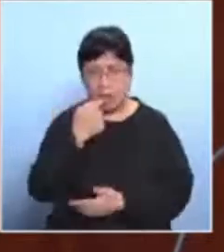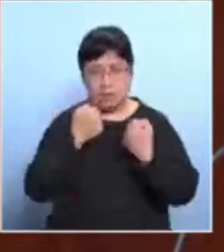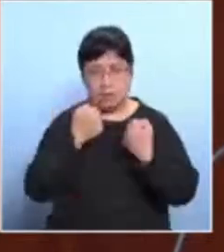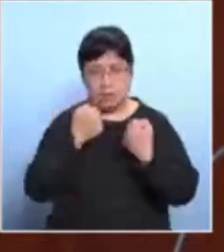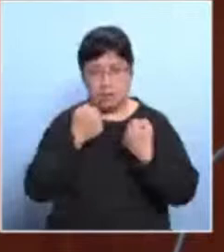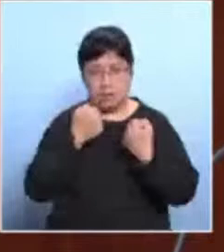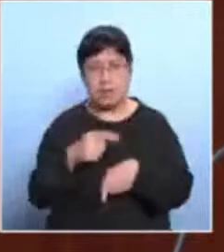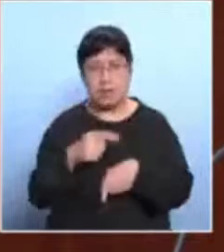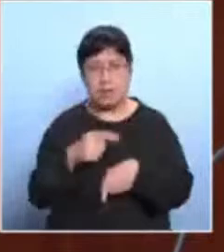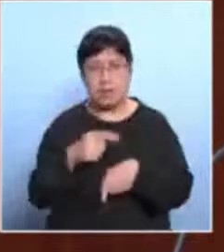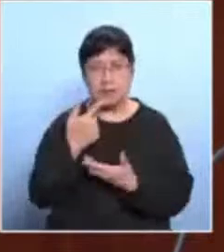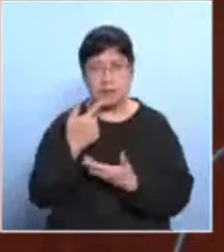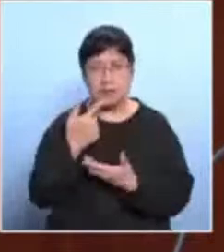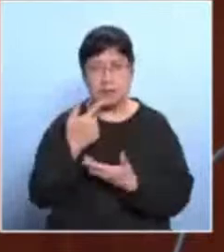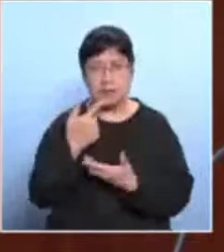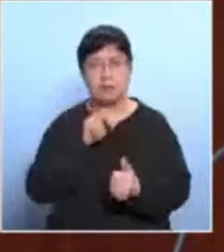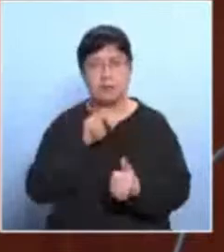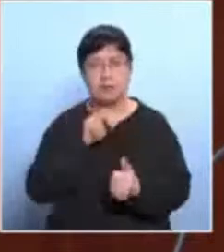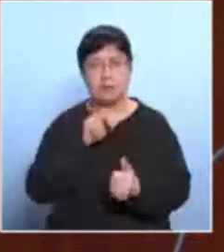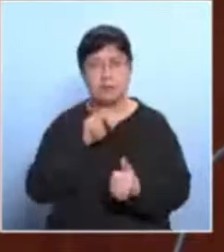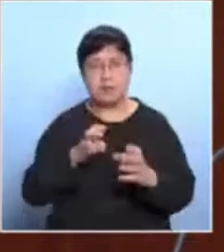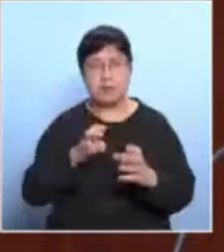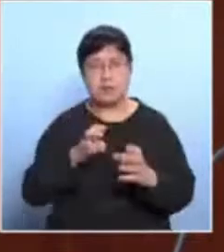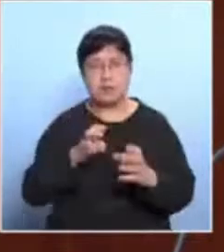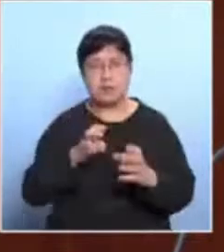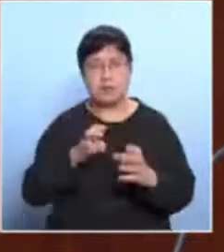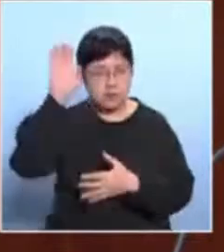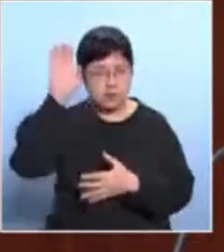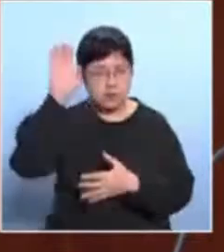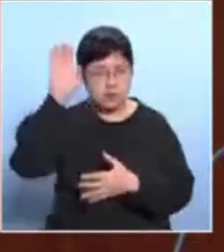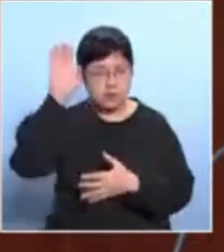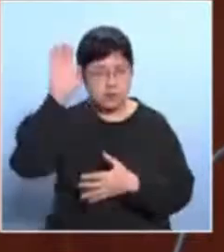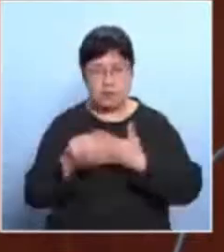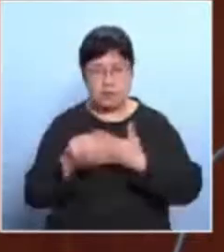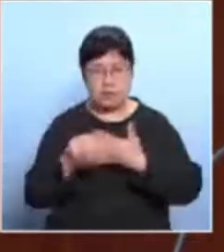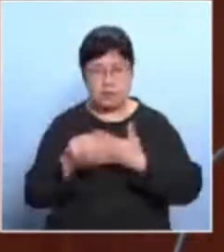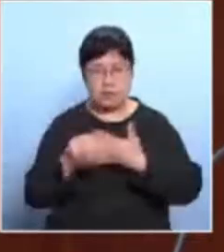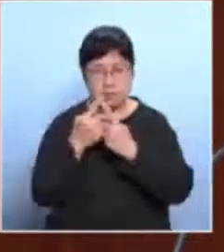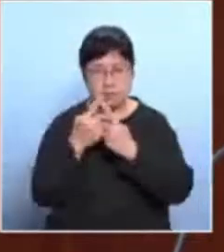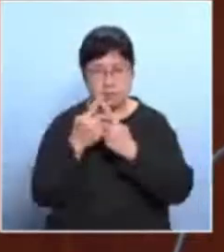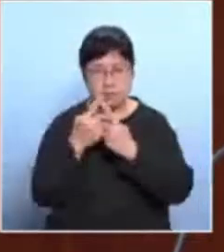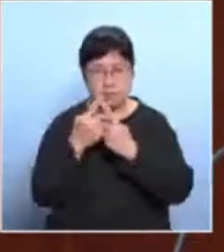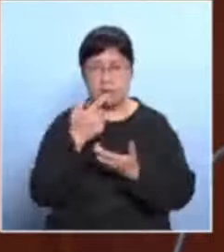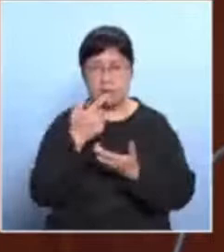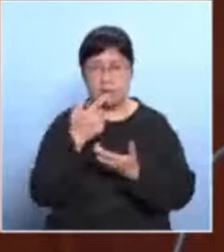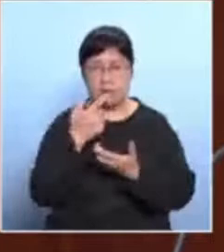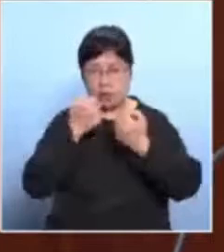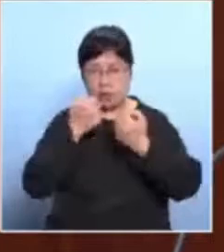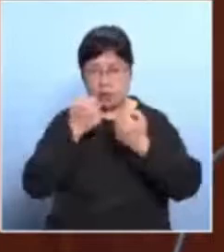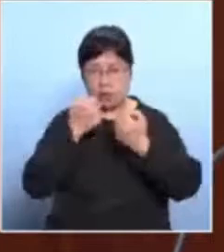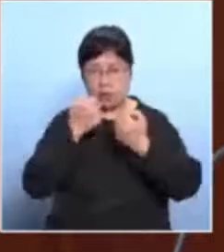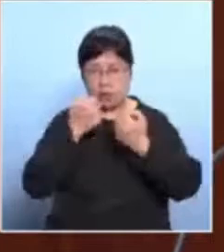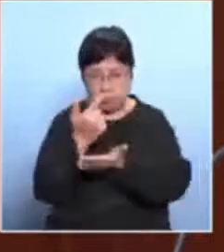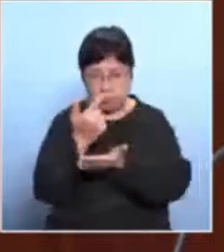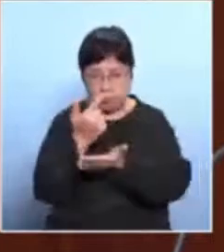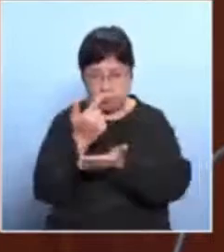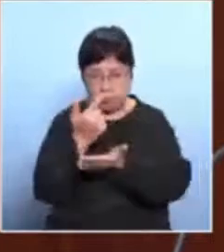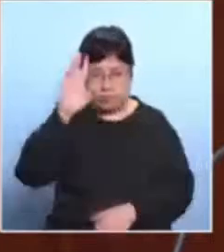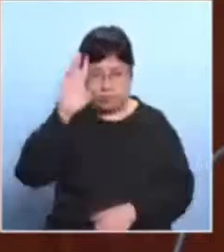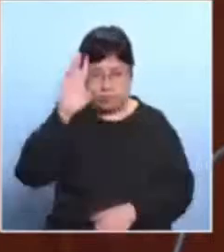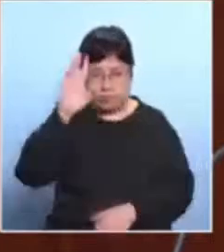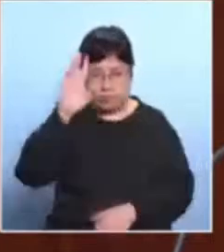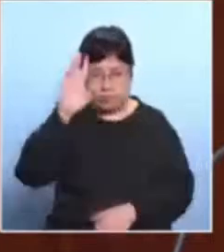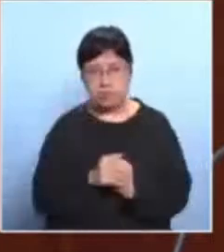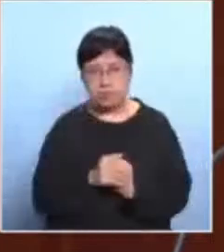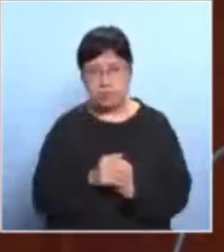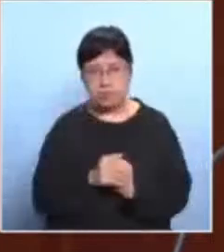accord priority to enhancing the oral health of the community. In the coming 2 years, we will 1. Launch the primary